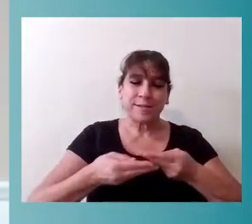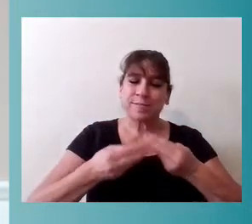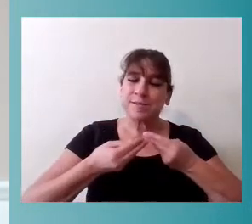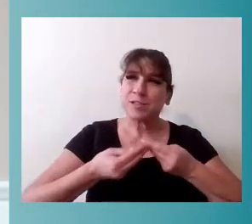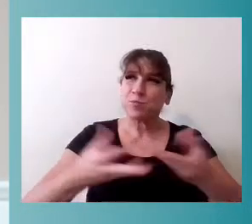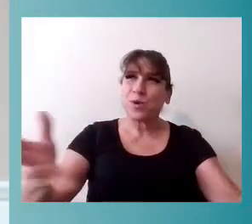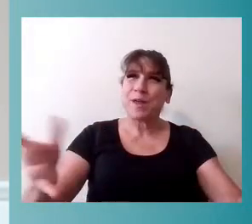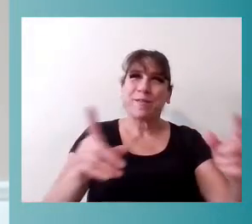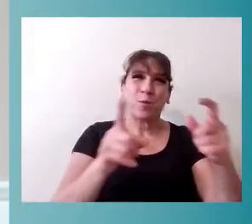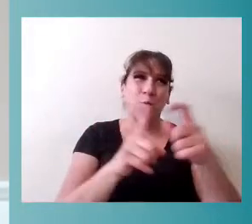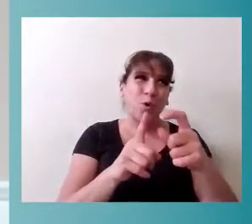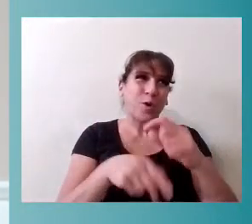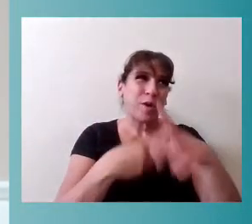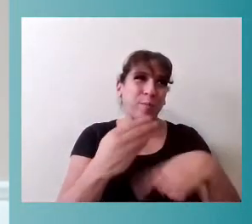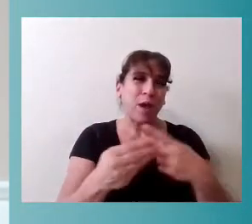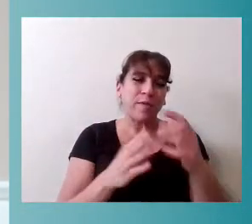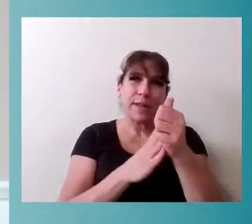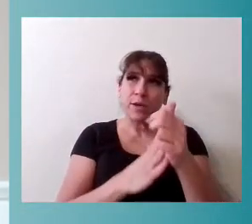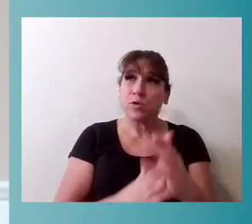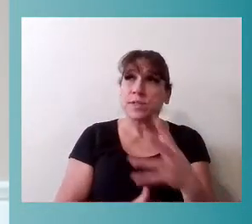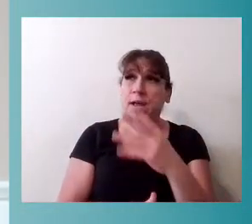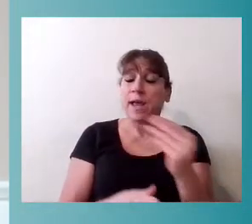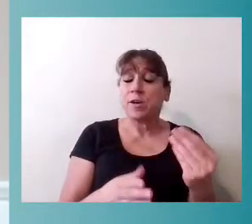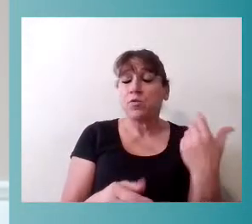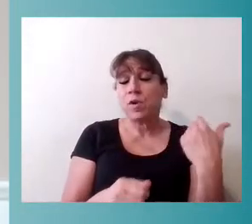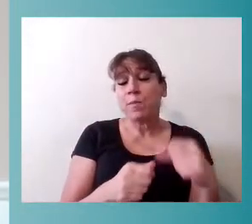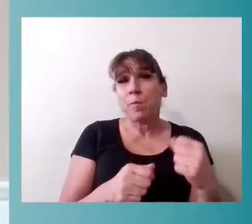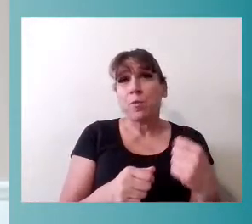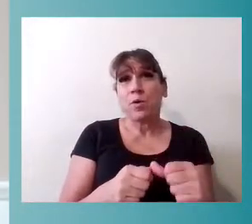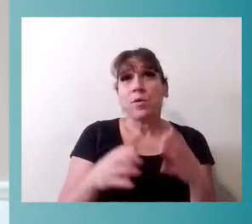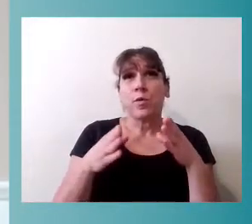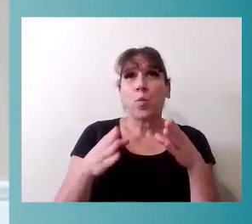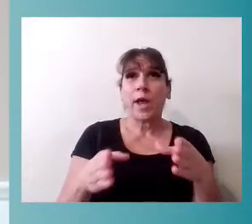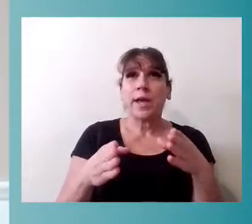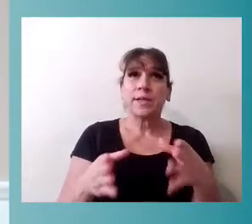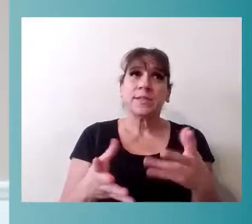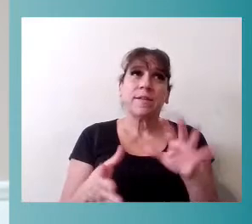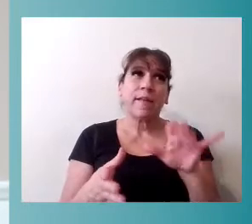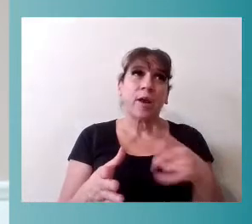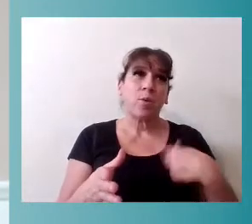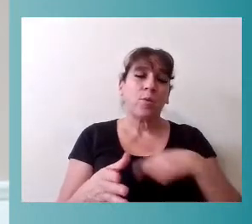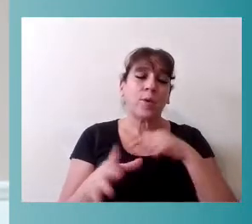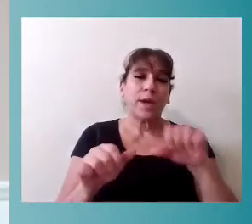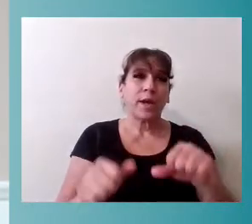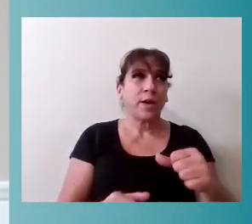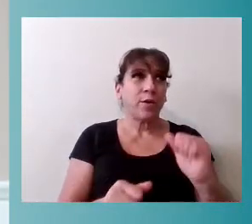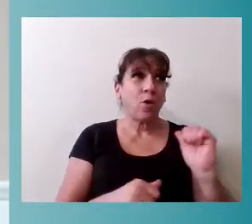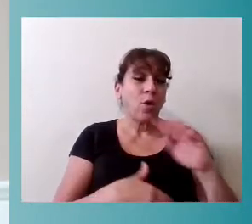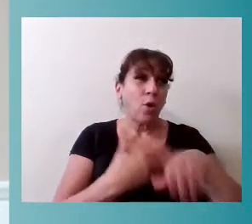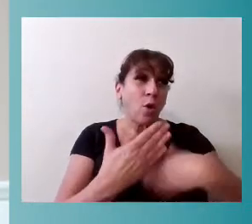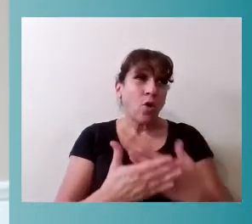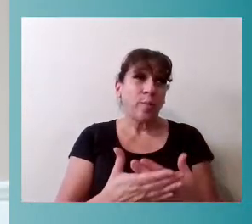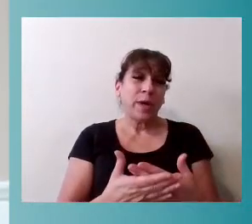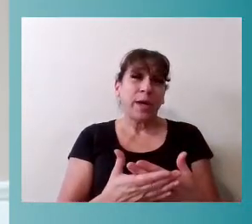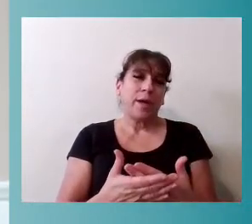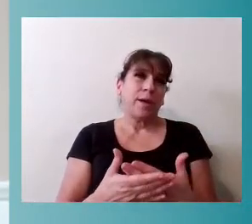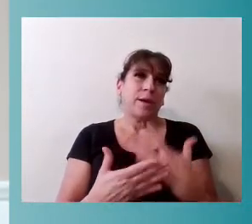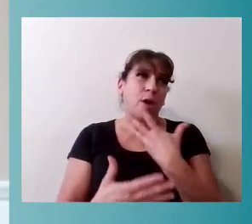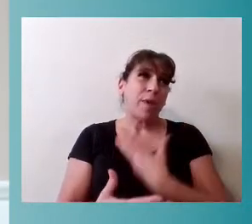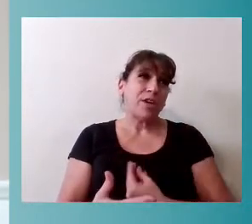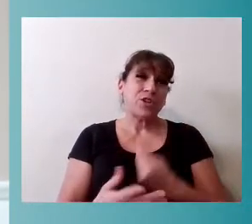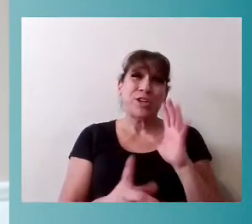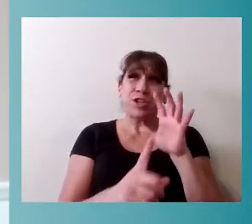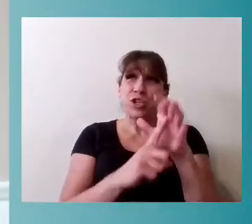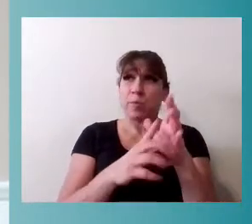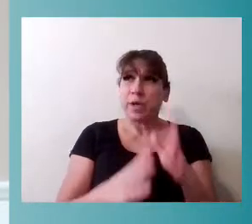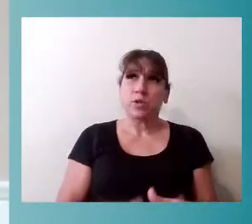such leadership, and also to remember the ways in which we can all be compassionate champions. To